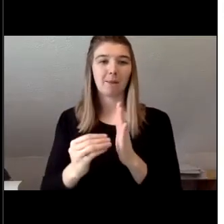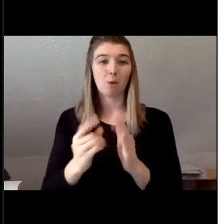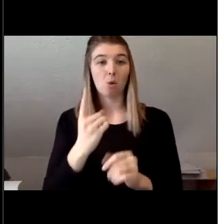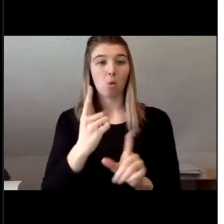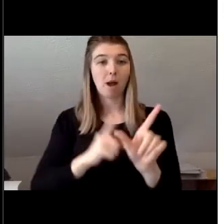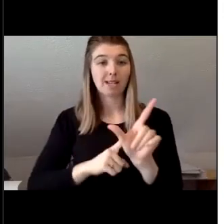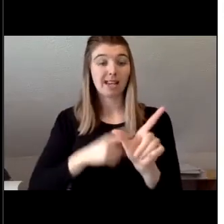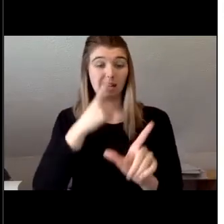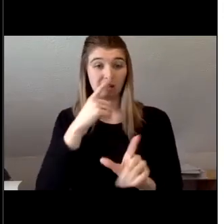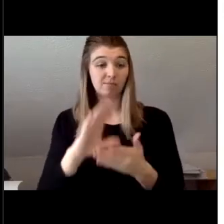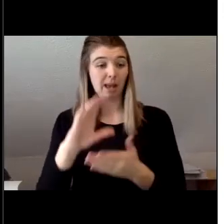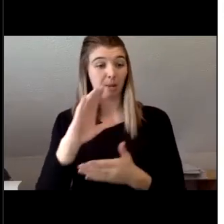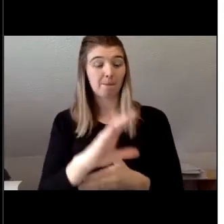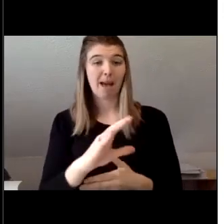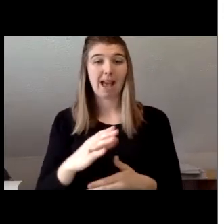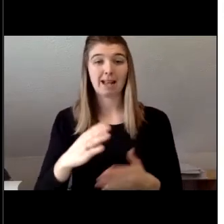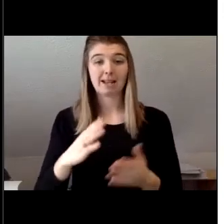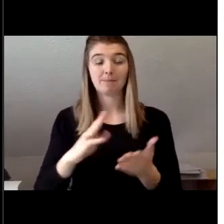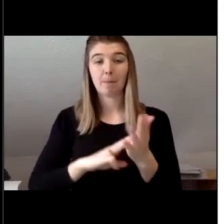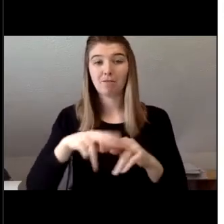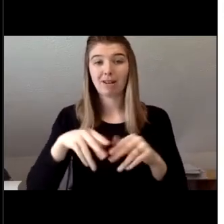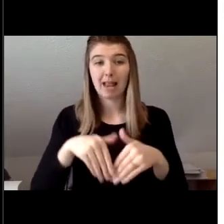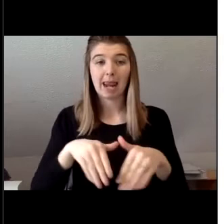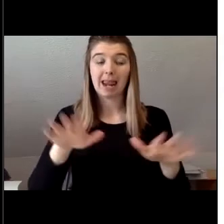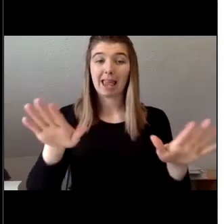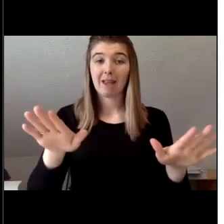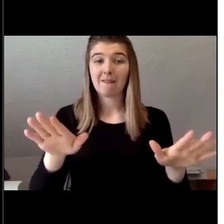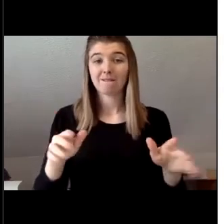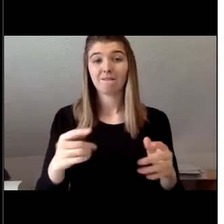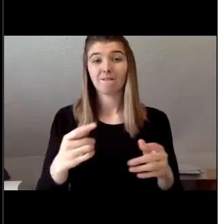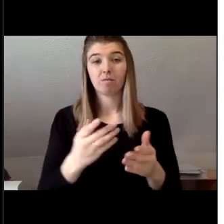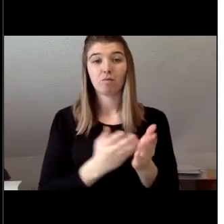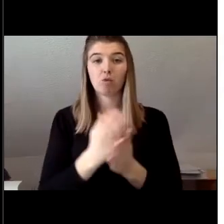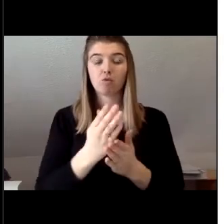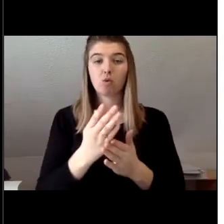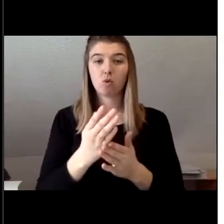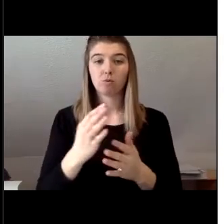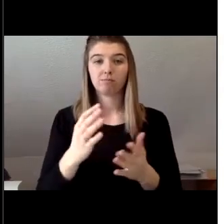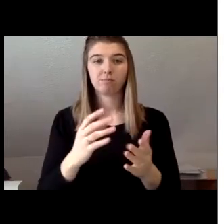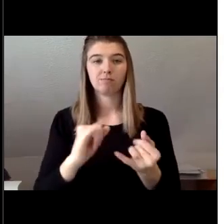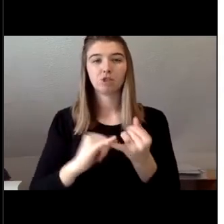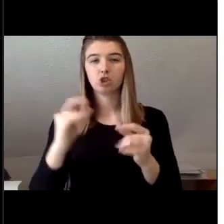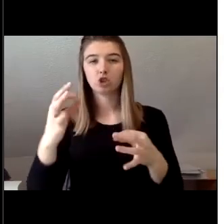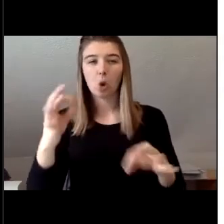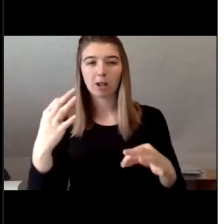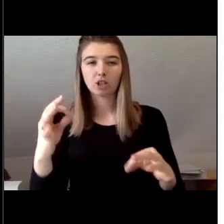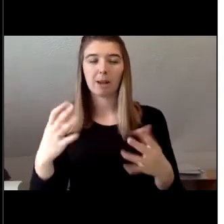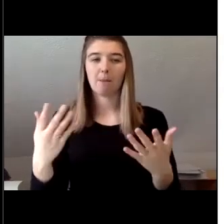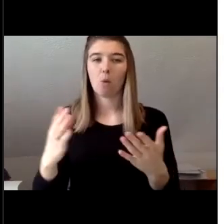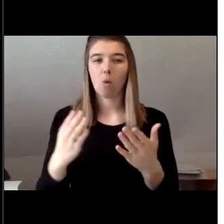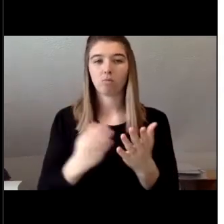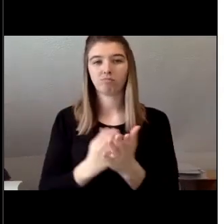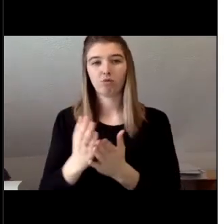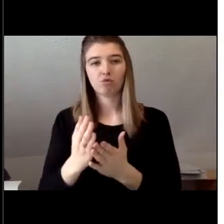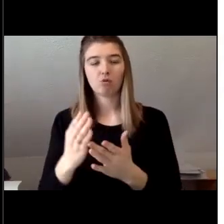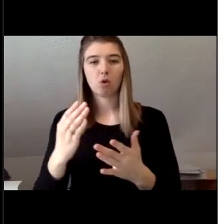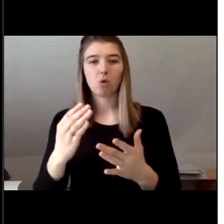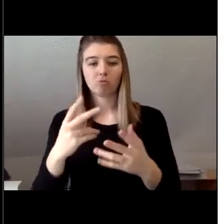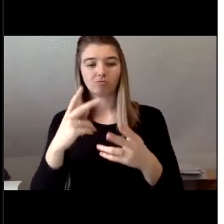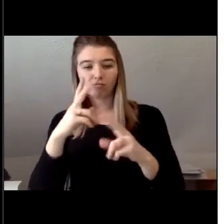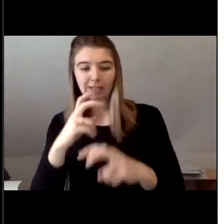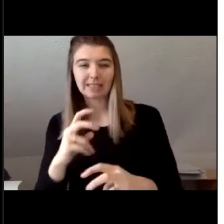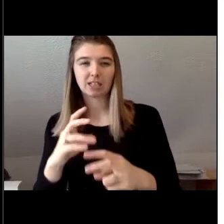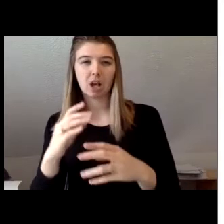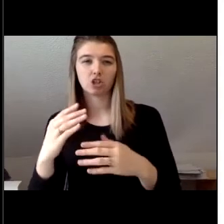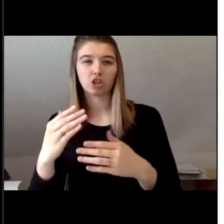through scholarships and fellowships, or who are paid by researchers through our grants. We also extend many of our